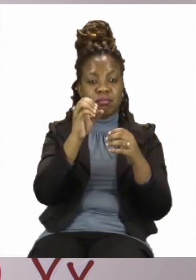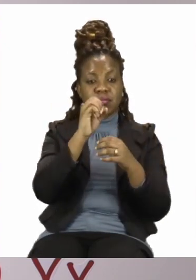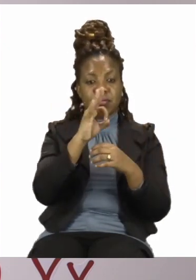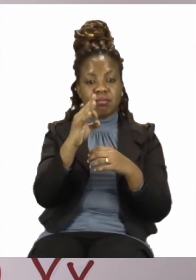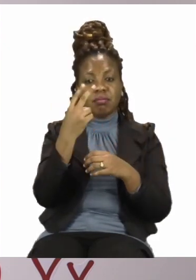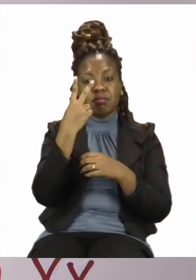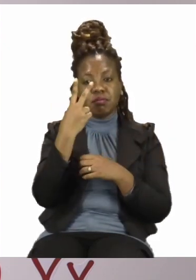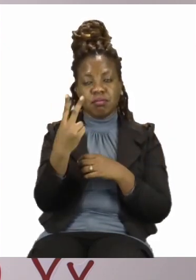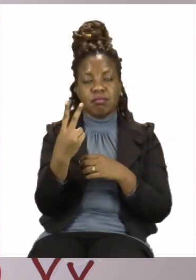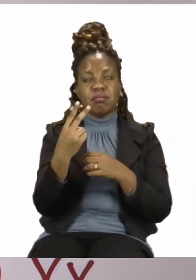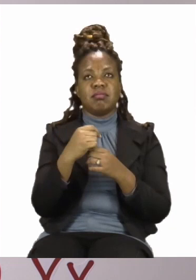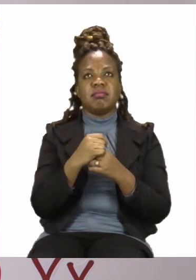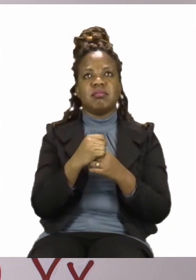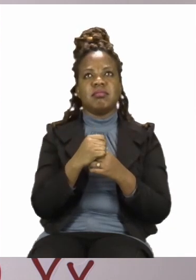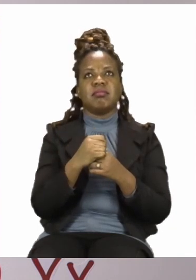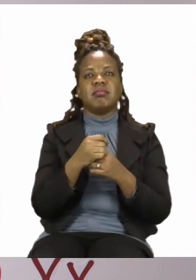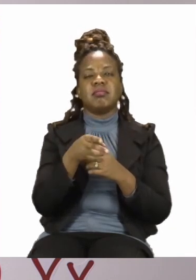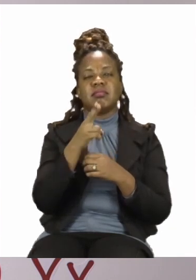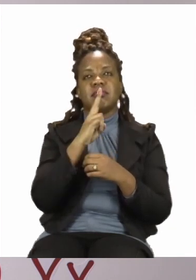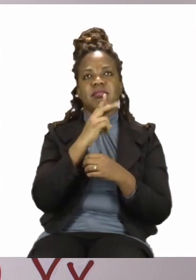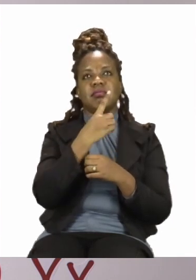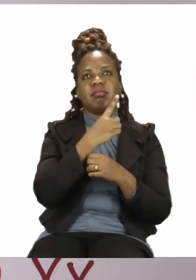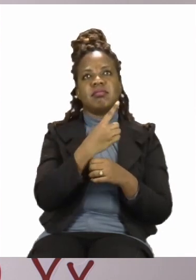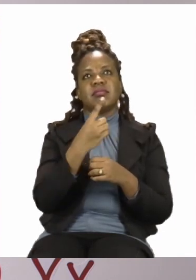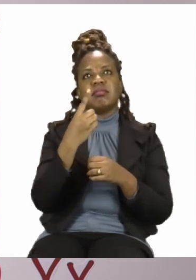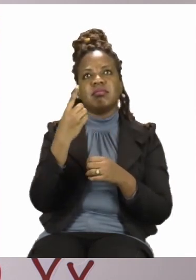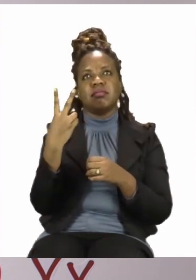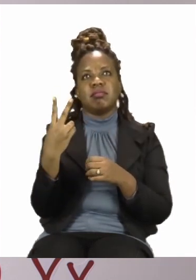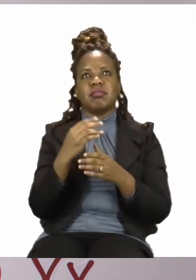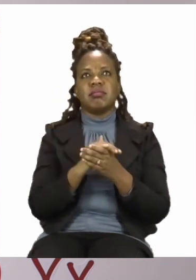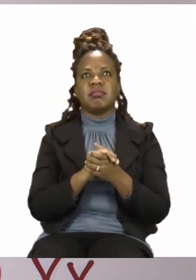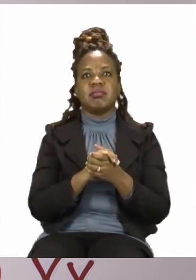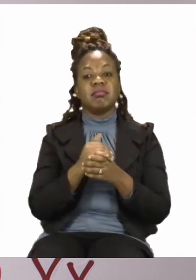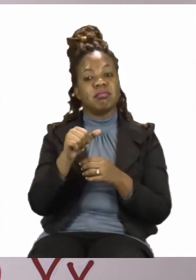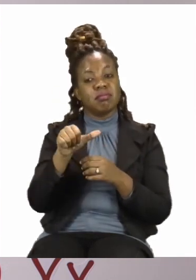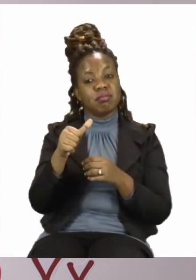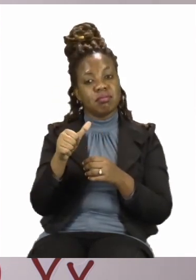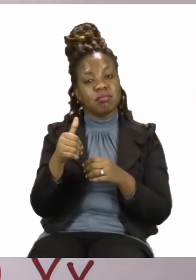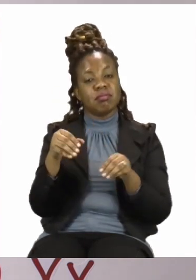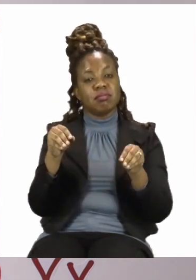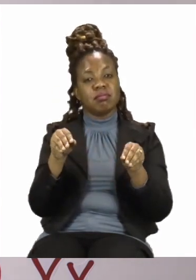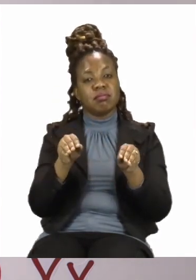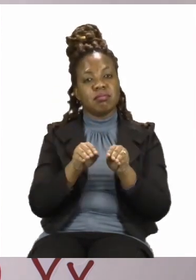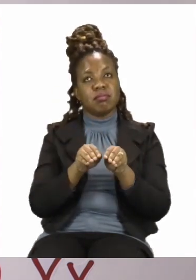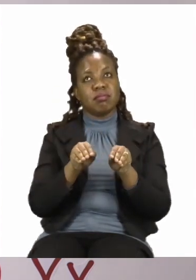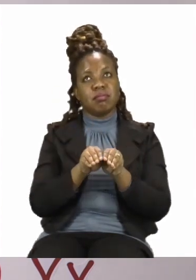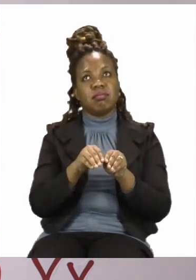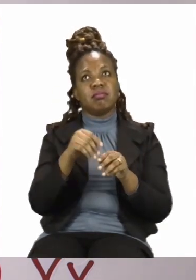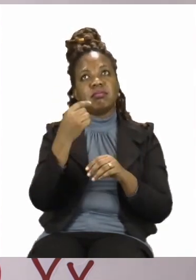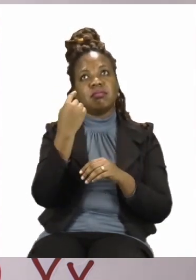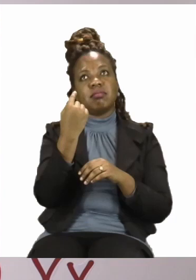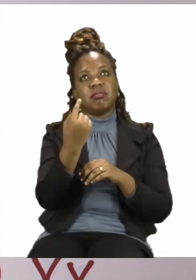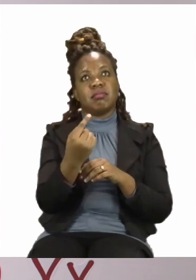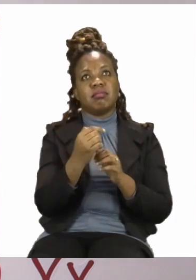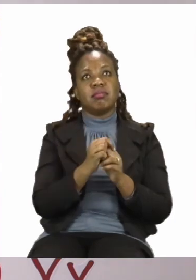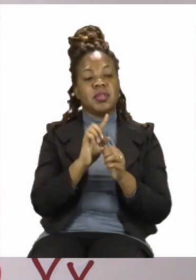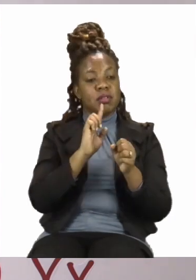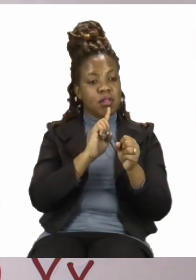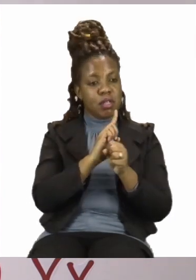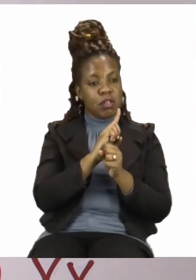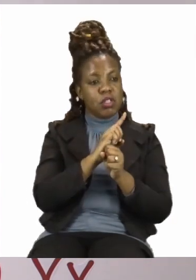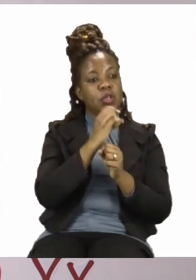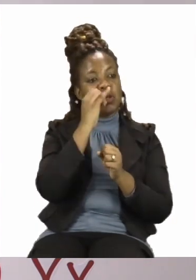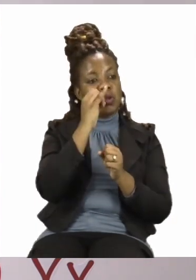2 equals 12. I want you to do the rest by yourselves. First start with drawing the groups and